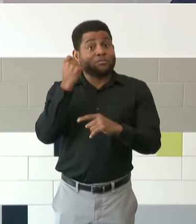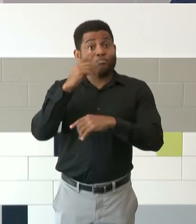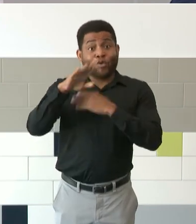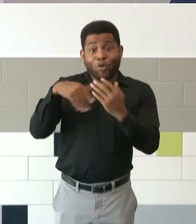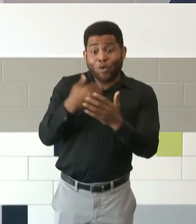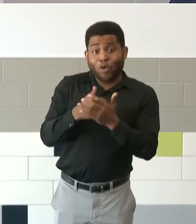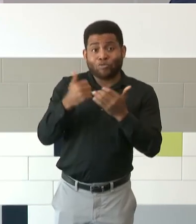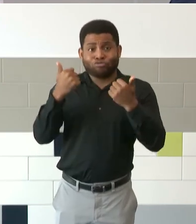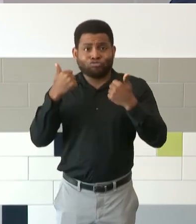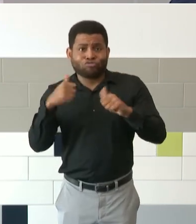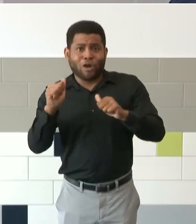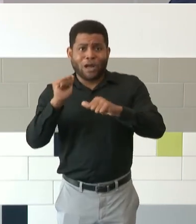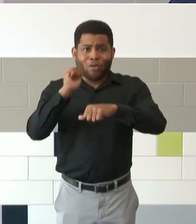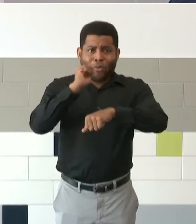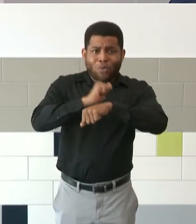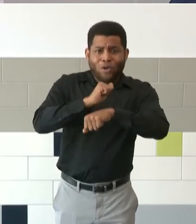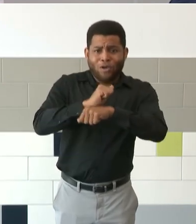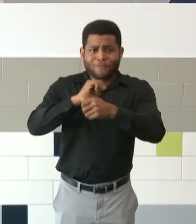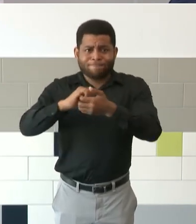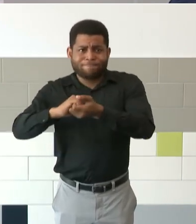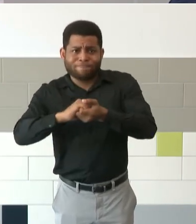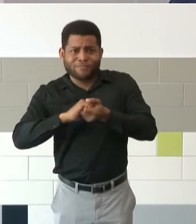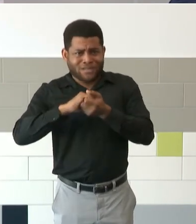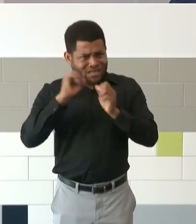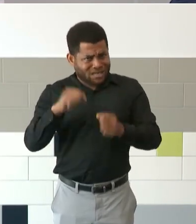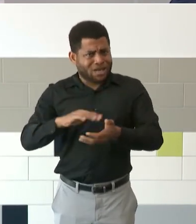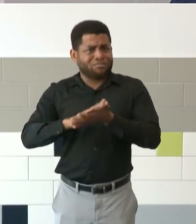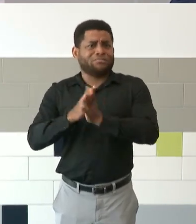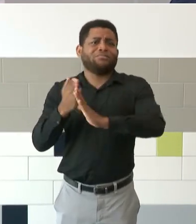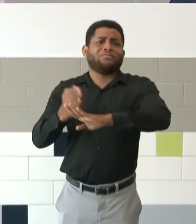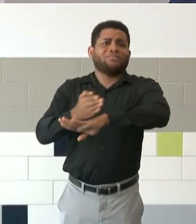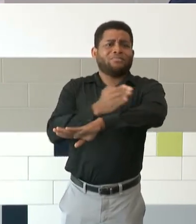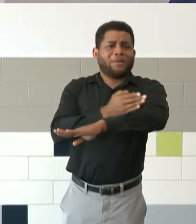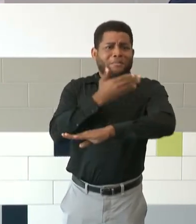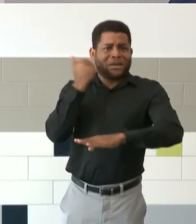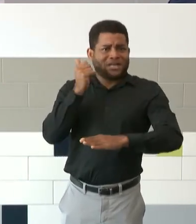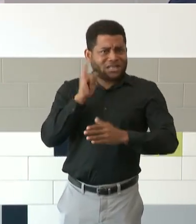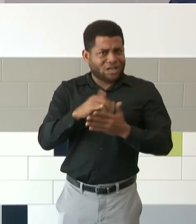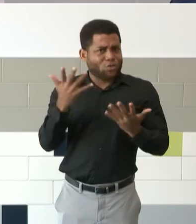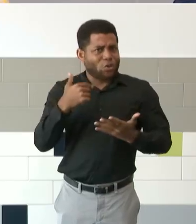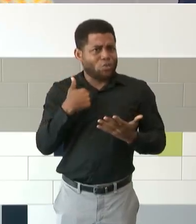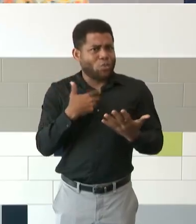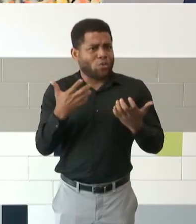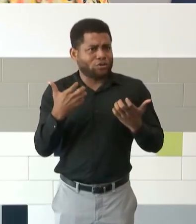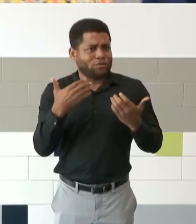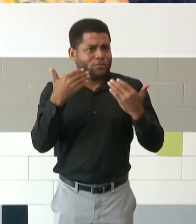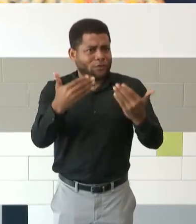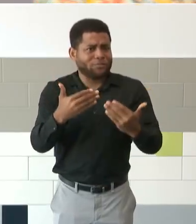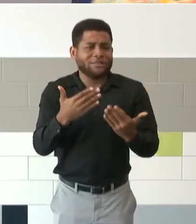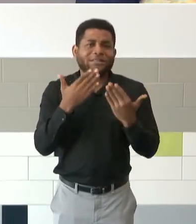together, we can do better, and that's part of what I want to be doing in the fall. Thank you.